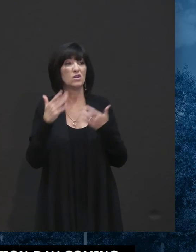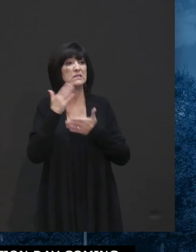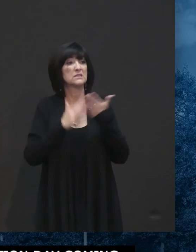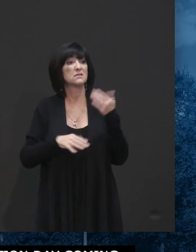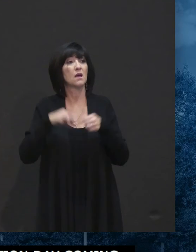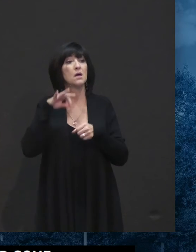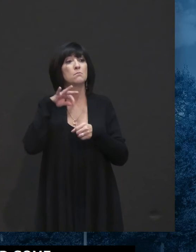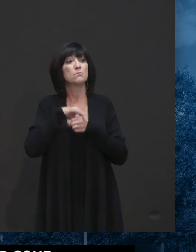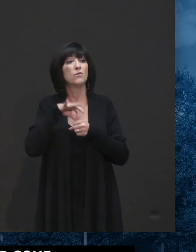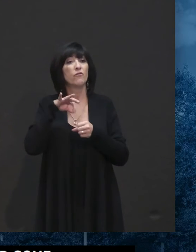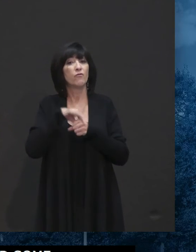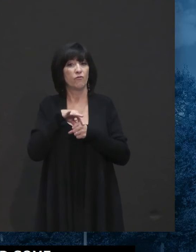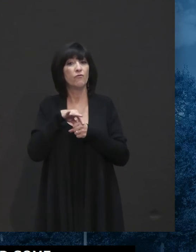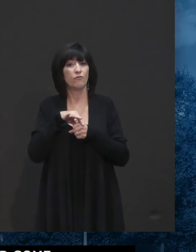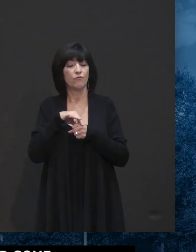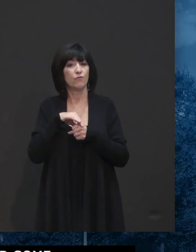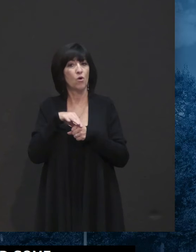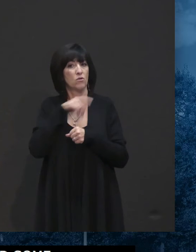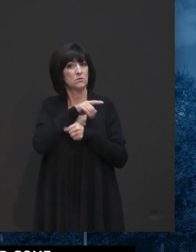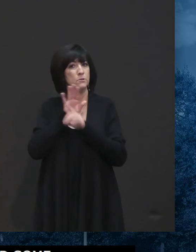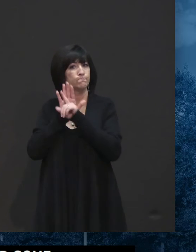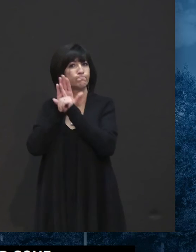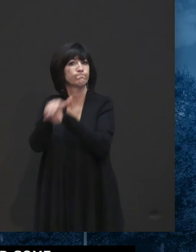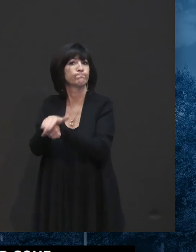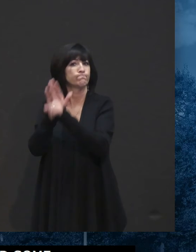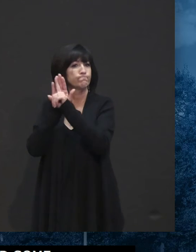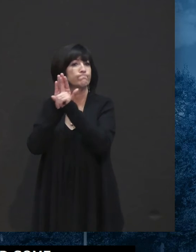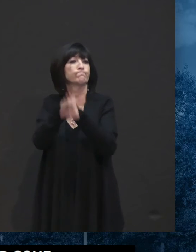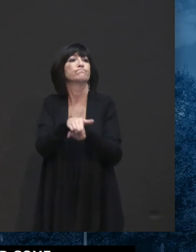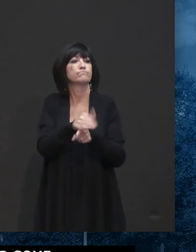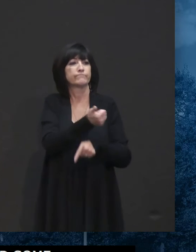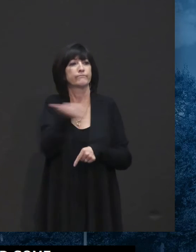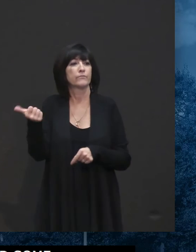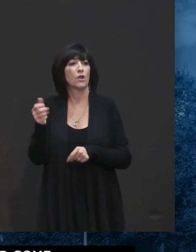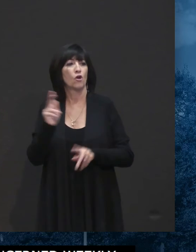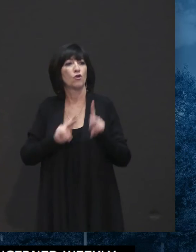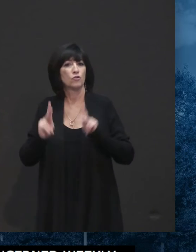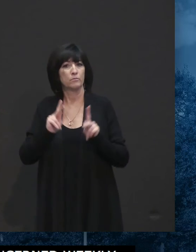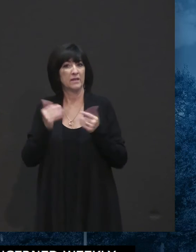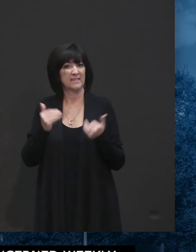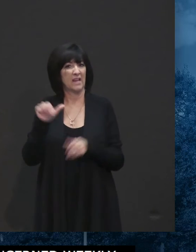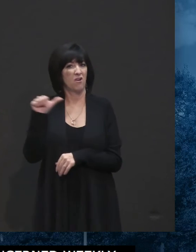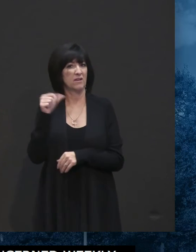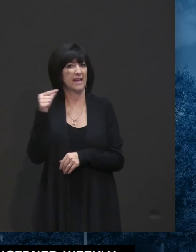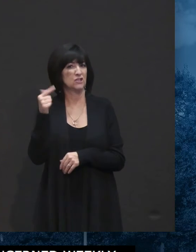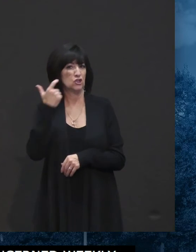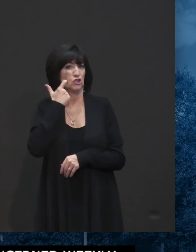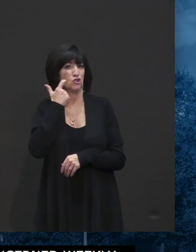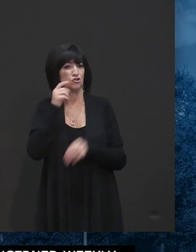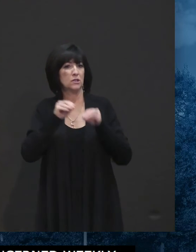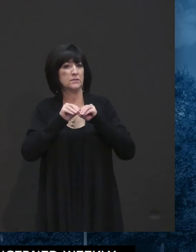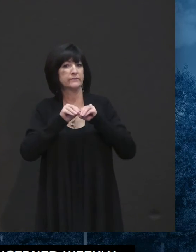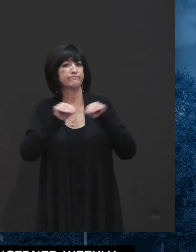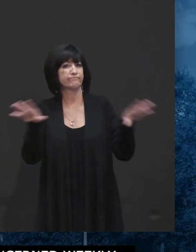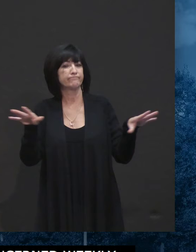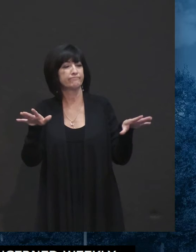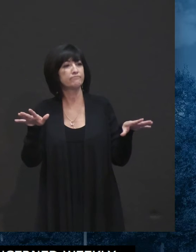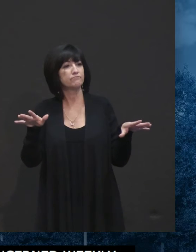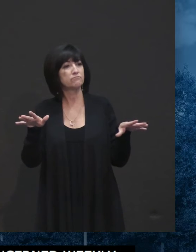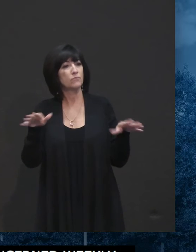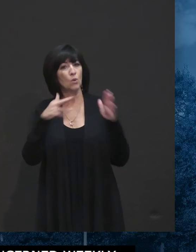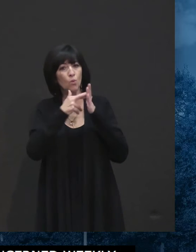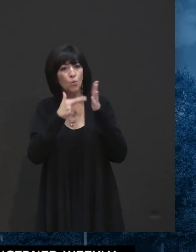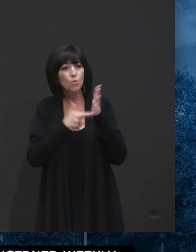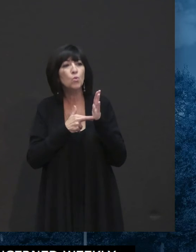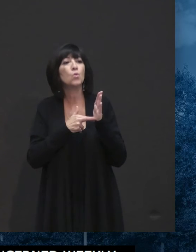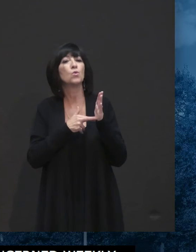people that we're talking to tend to be from the left. And of course, the Attorney General just came out with some guidance on voting rights, what people need to know